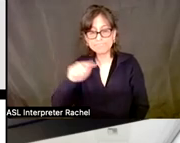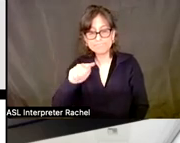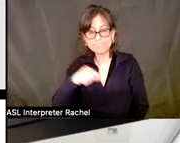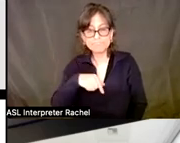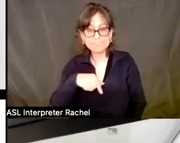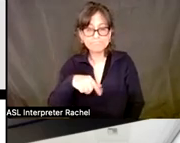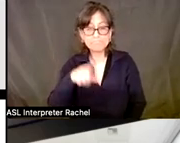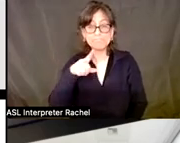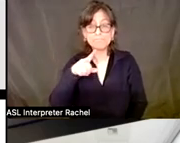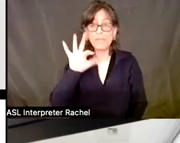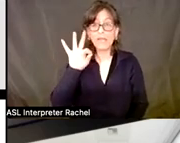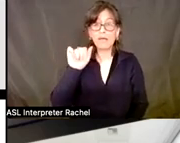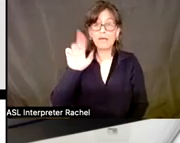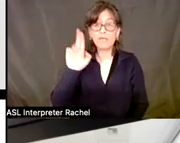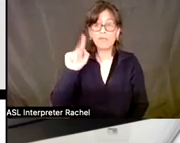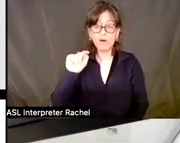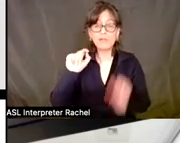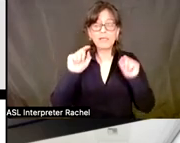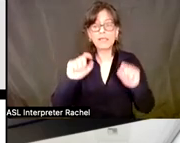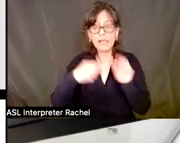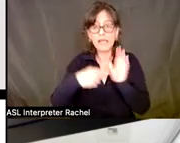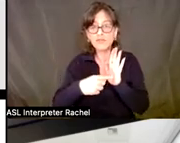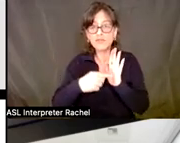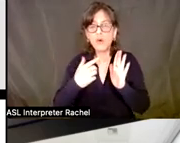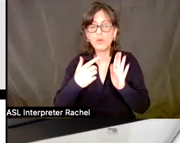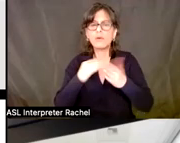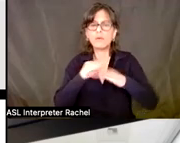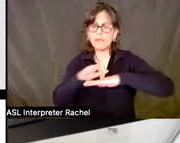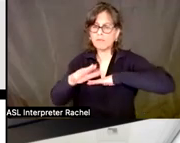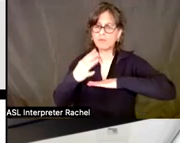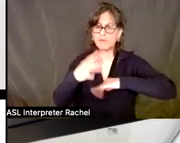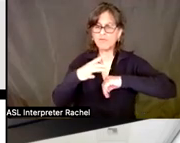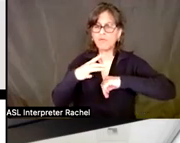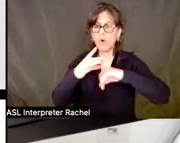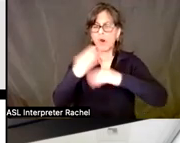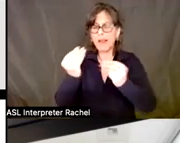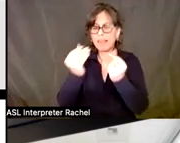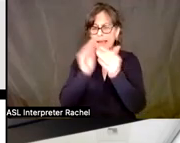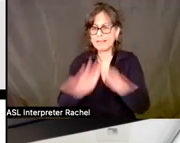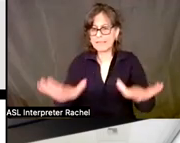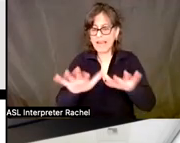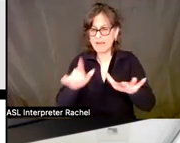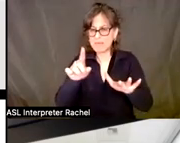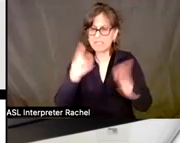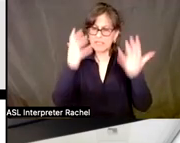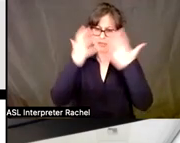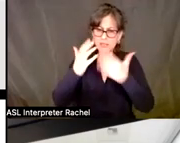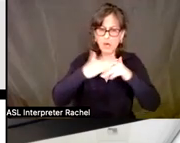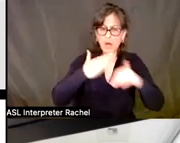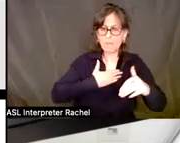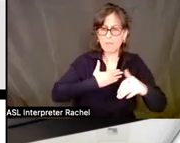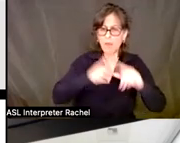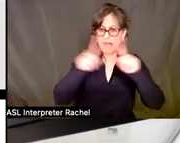Faults are also marked by their effect on the landscape. This figure, which is a bit dark on my screen, hopefully better